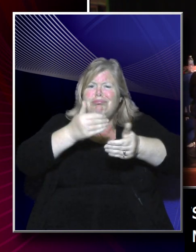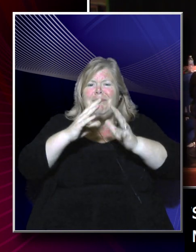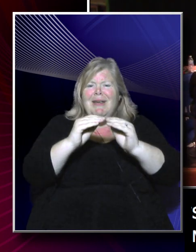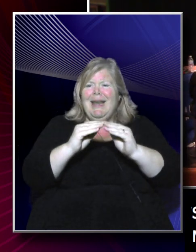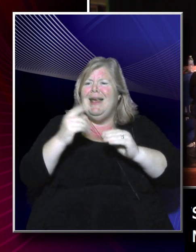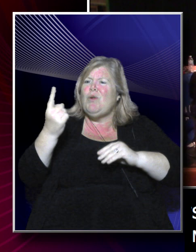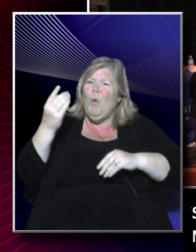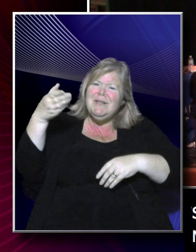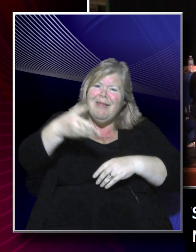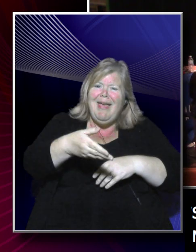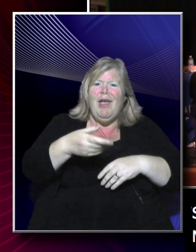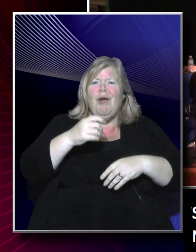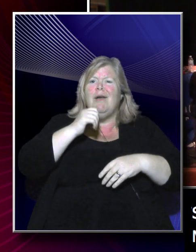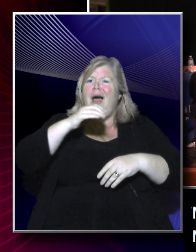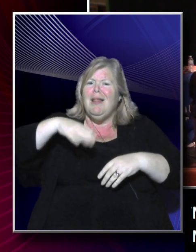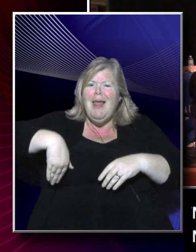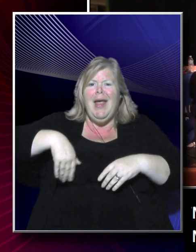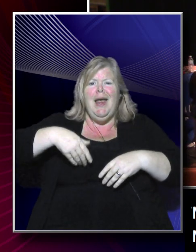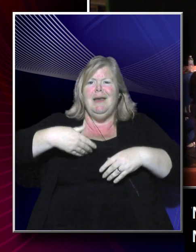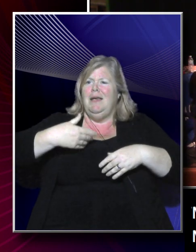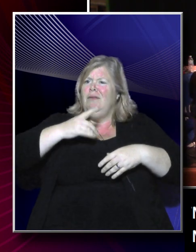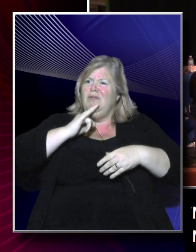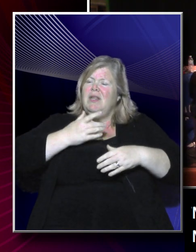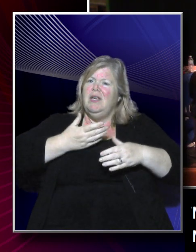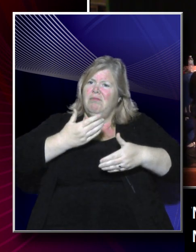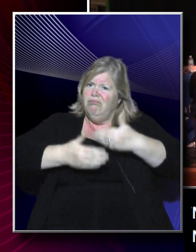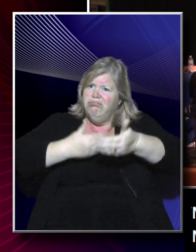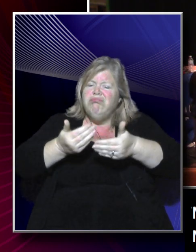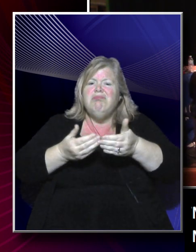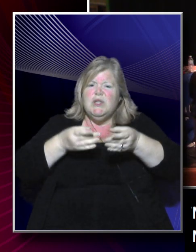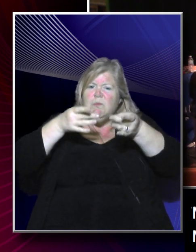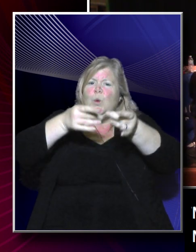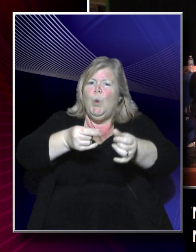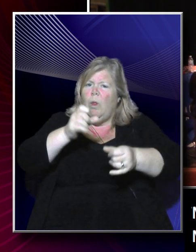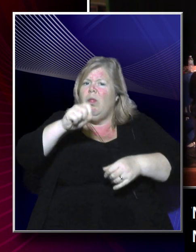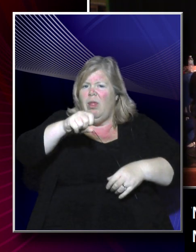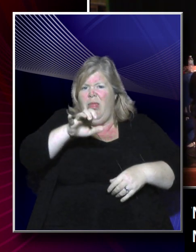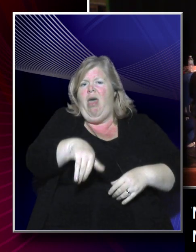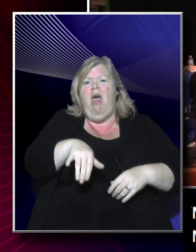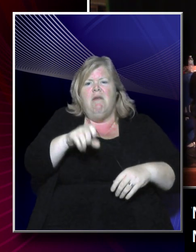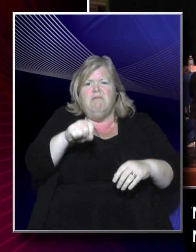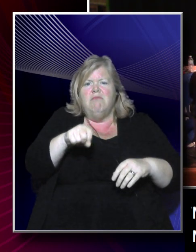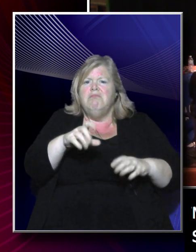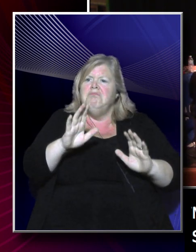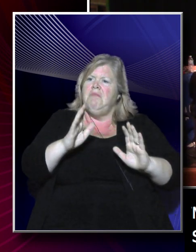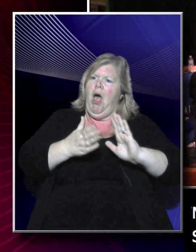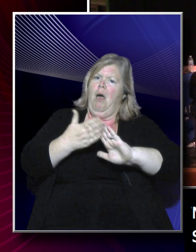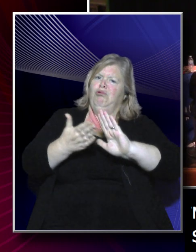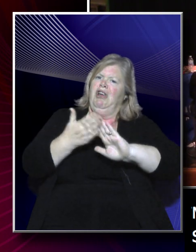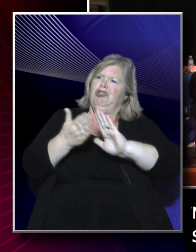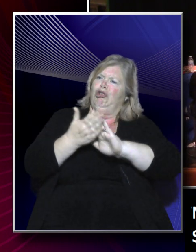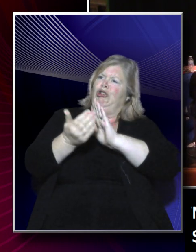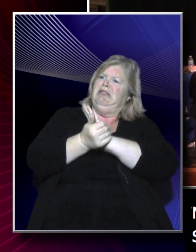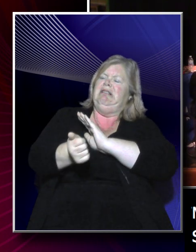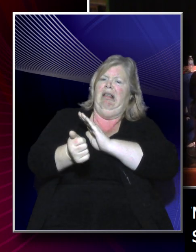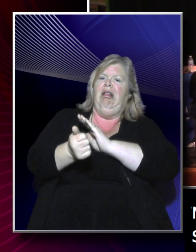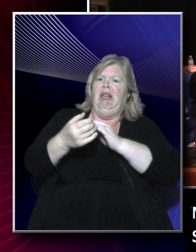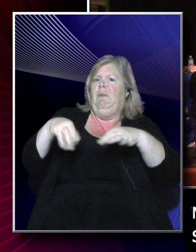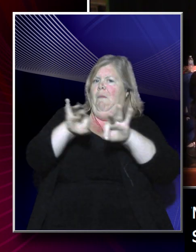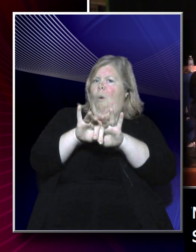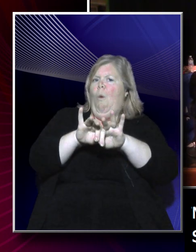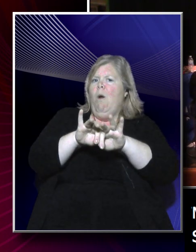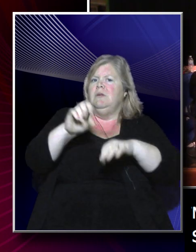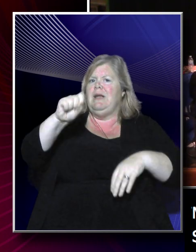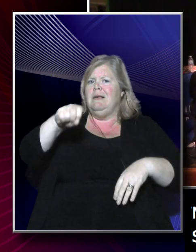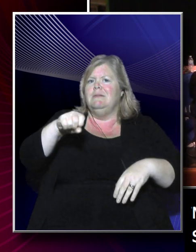the meetings. He's not late. He runs the meetings smoothly. I think that's all operational skills that are needed.